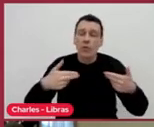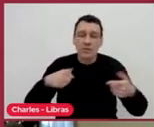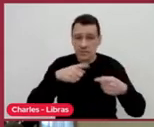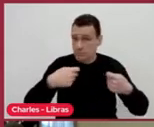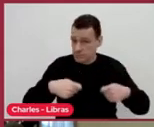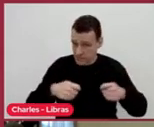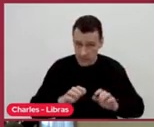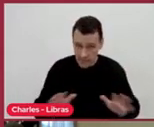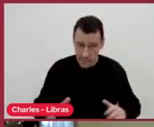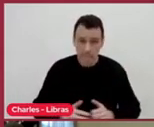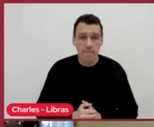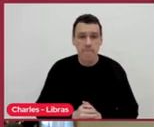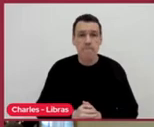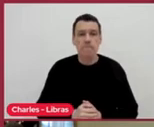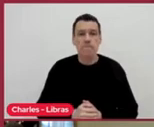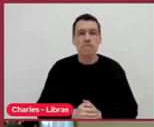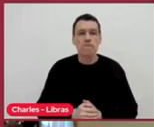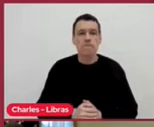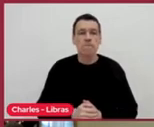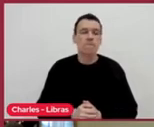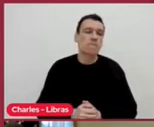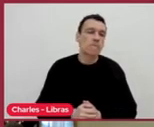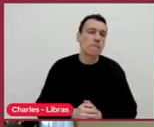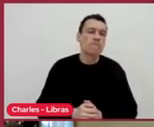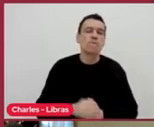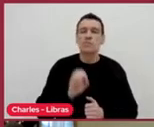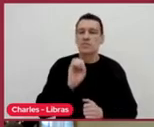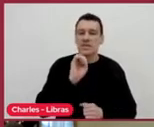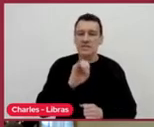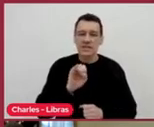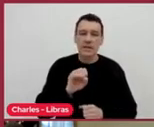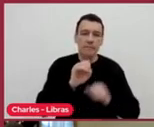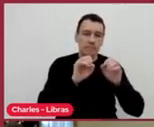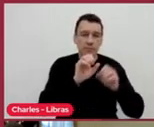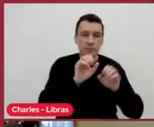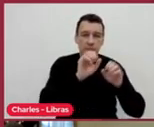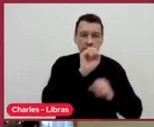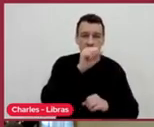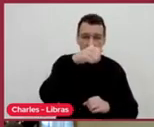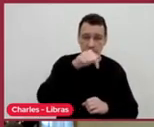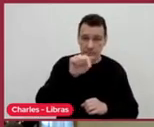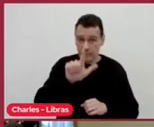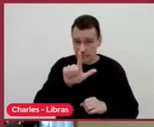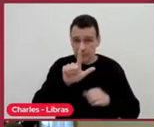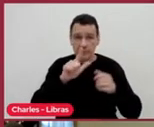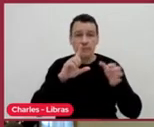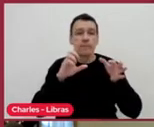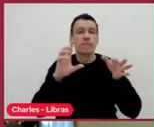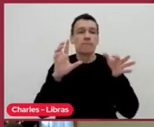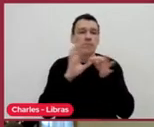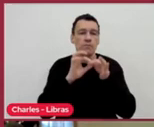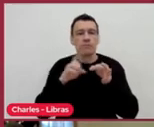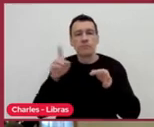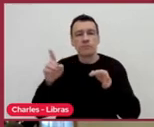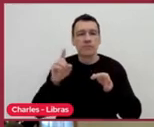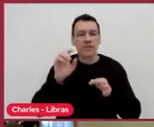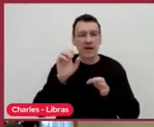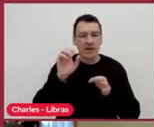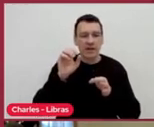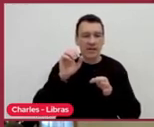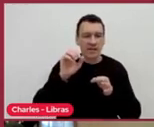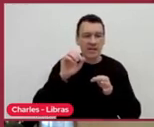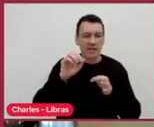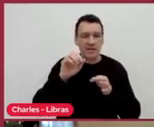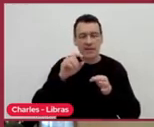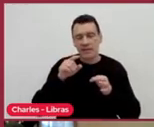So SQL over data is called Honey SQL, and the idea of auto-resolve with the joins and so on, it's an experiment that I'm doing right now. It